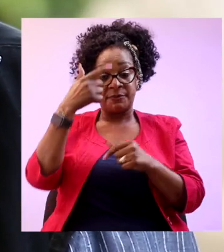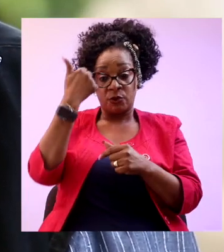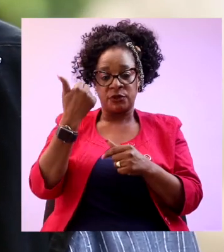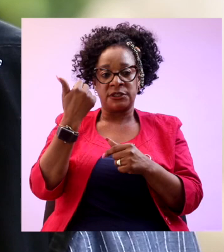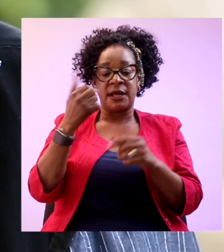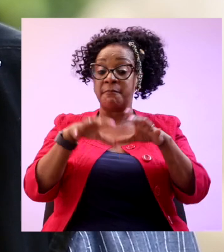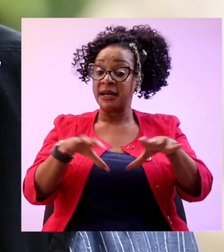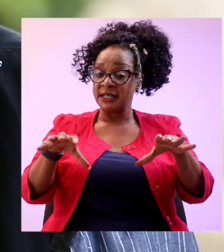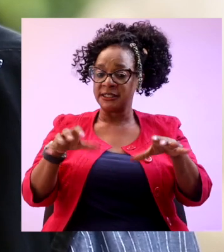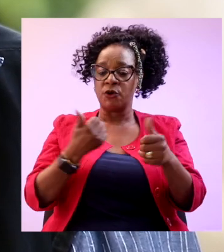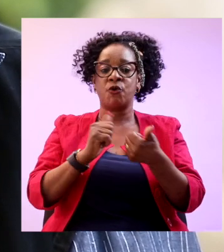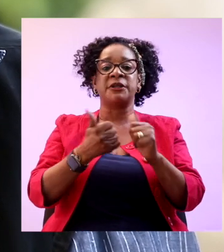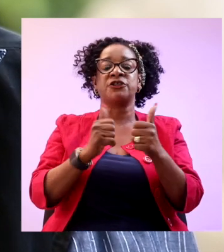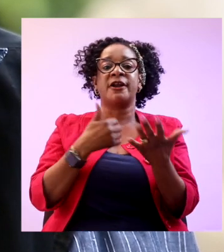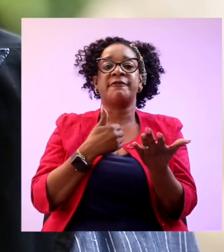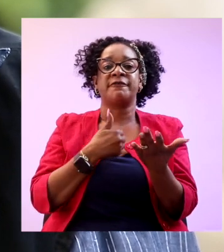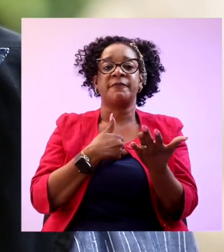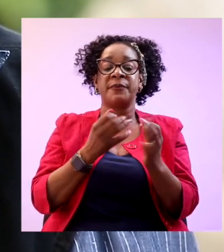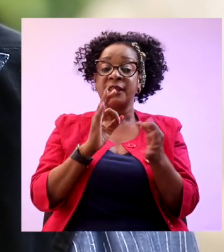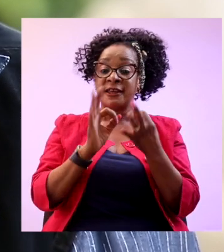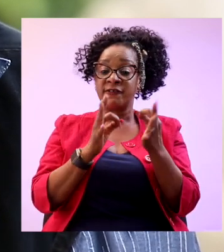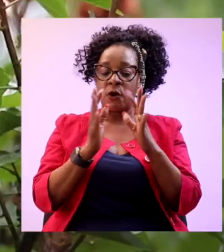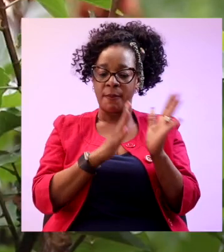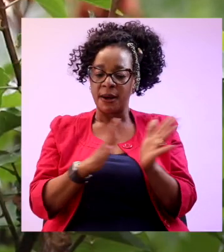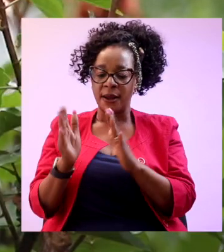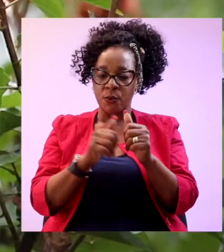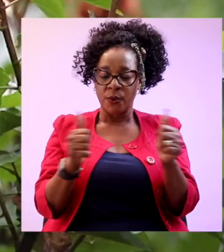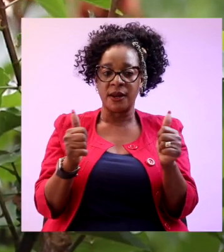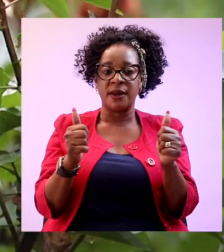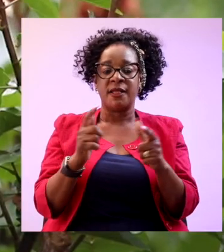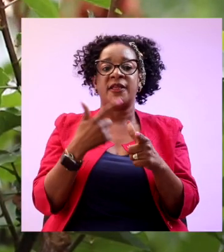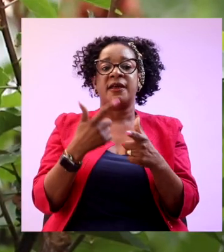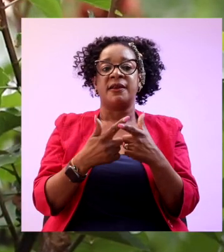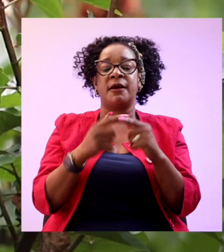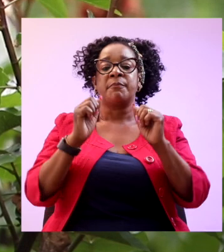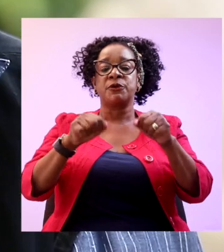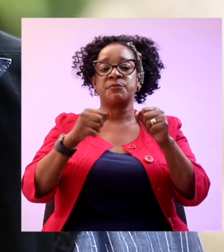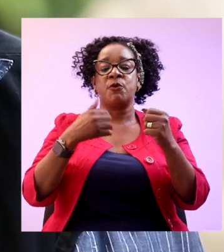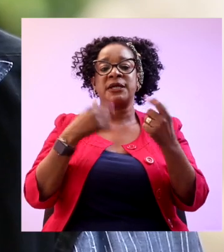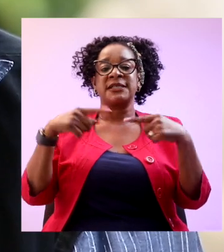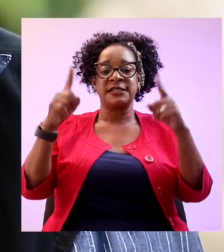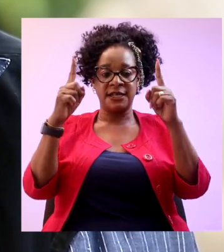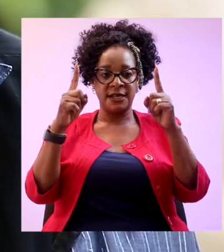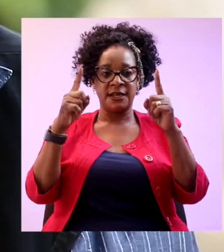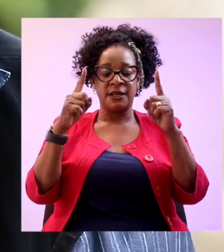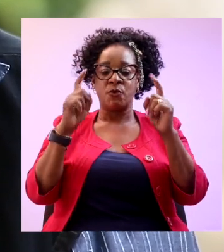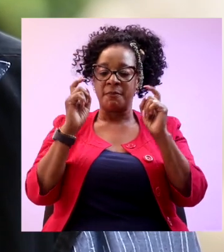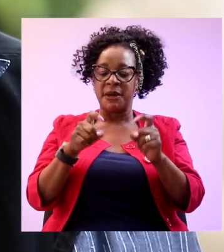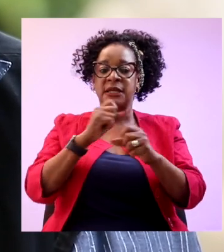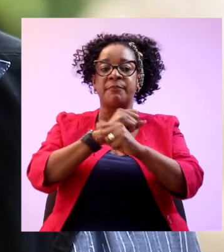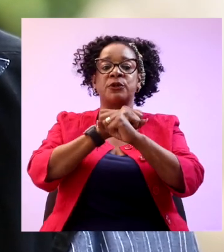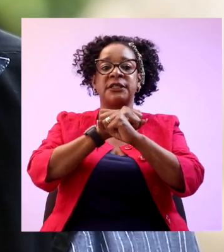siku hizi ni mashindano. Na ikiwa mali yetu itaenda nzuri, itakuwa na sifa. Sisi wenyewe